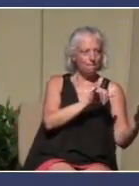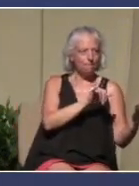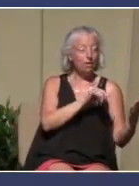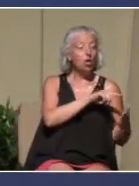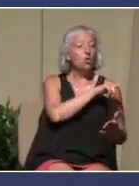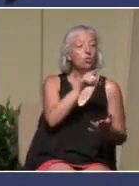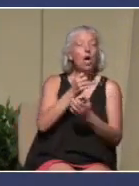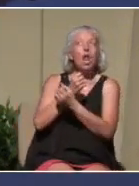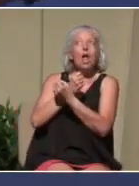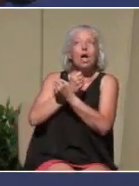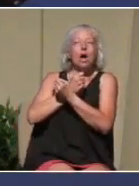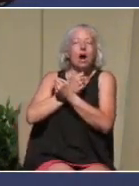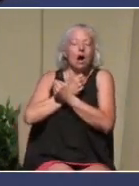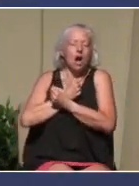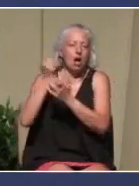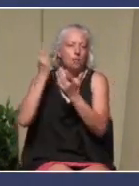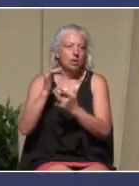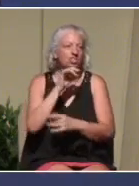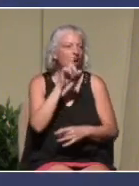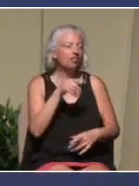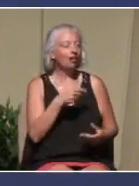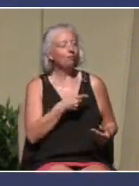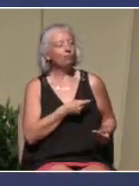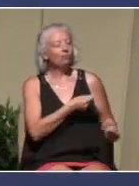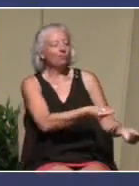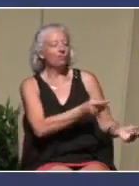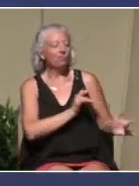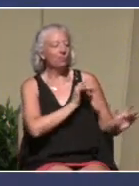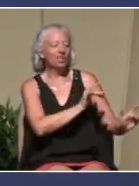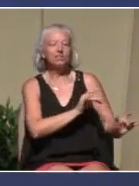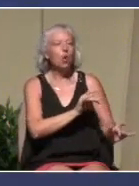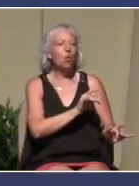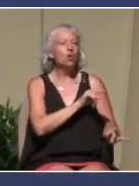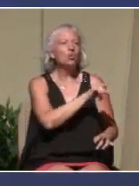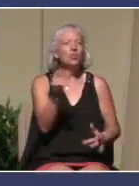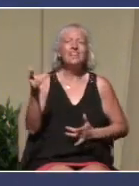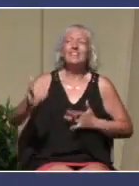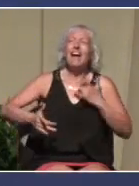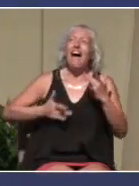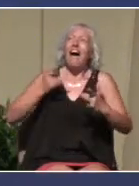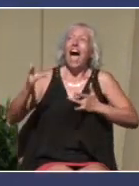want you to love mercy. I want you to delight in mercy.